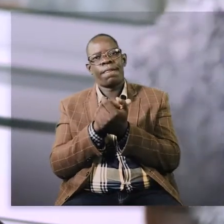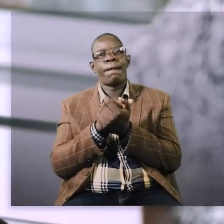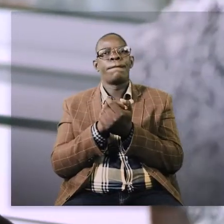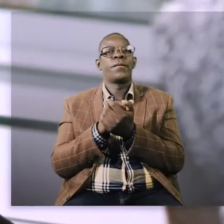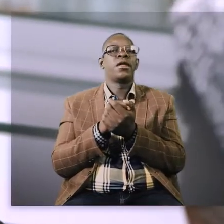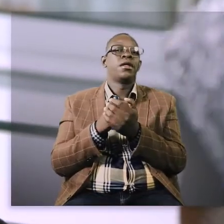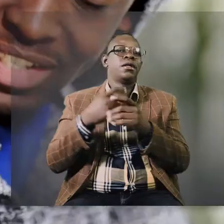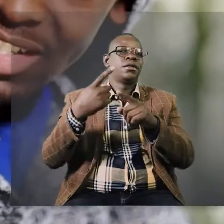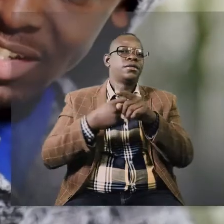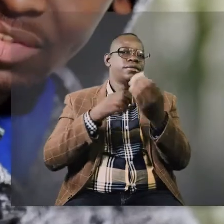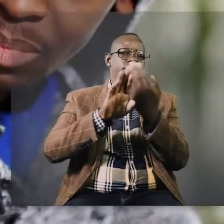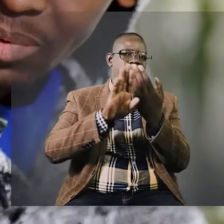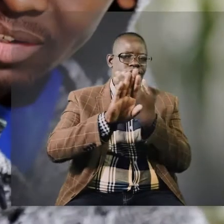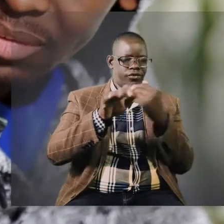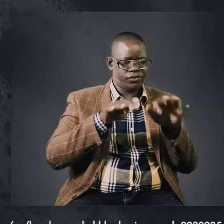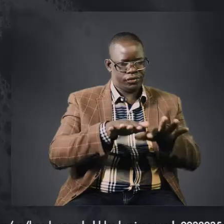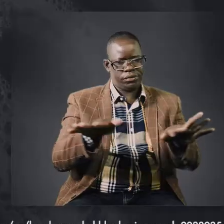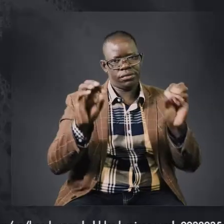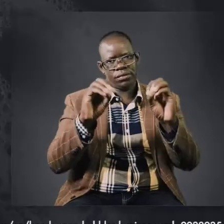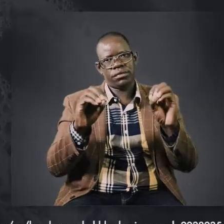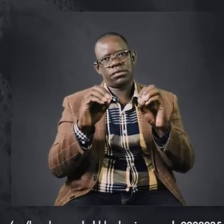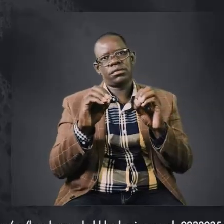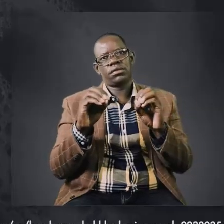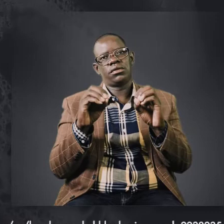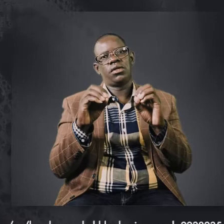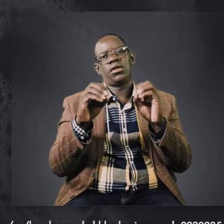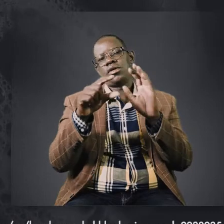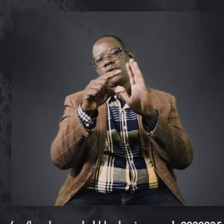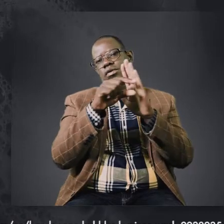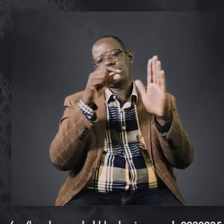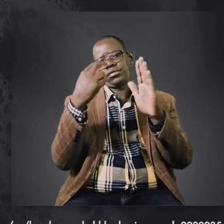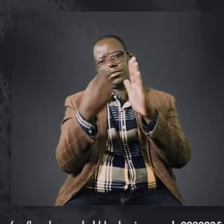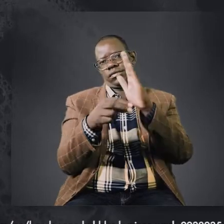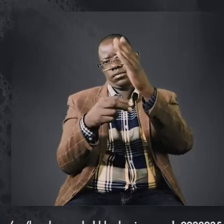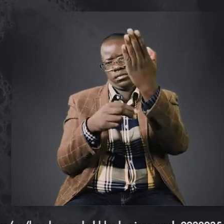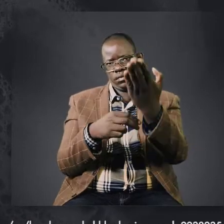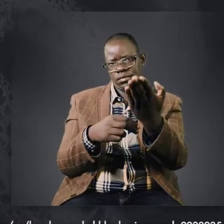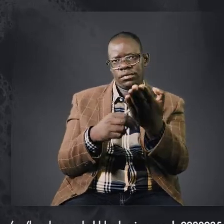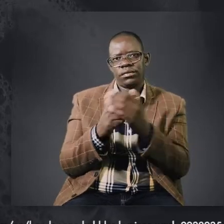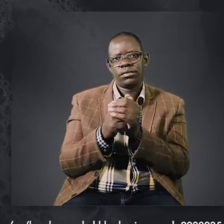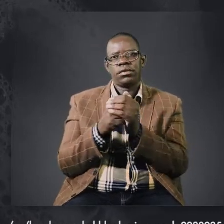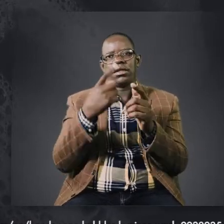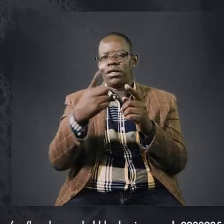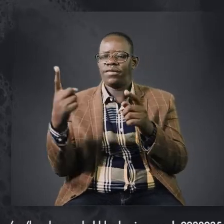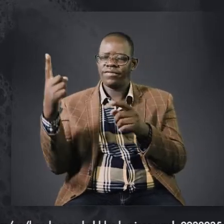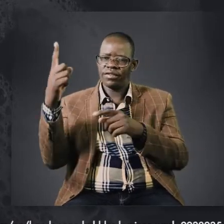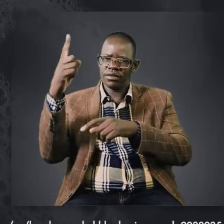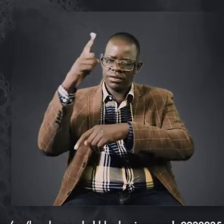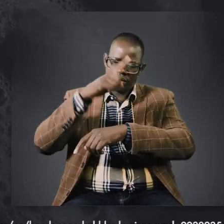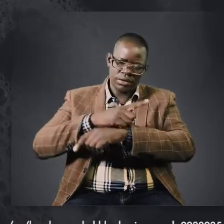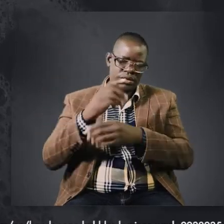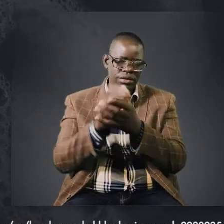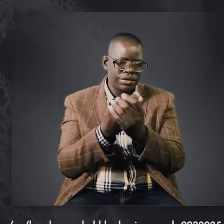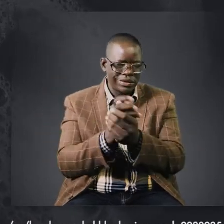proper hygiene prevents diseases from spreading. Rules for hygiene. People must wash their bodies every day and their